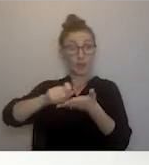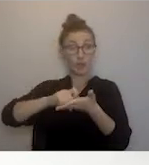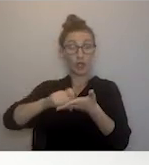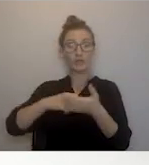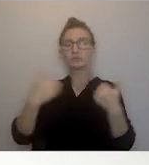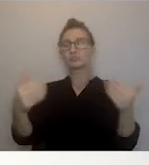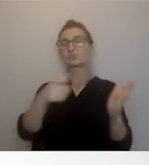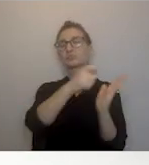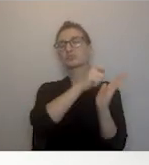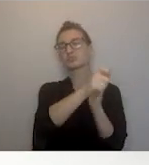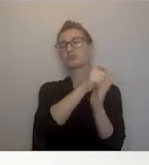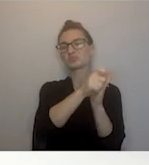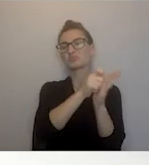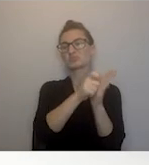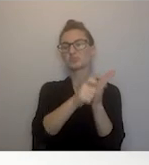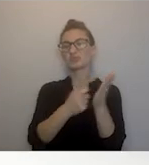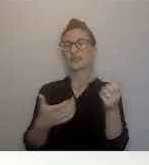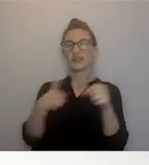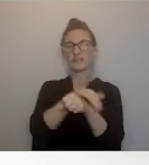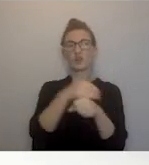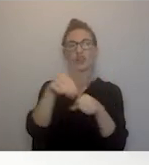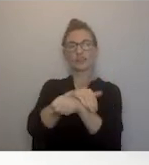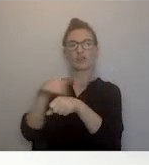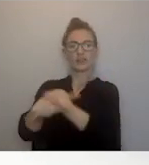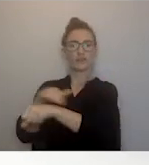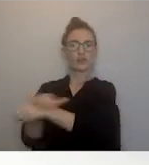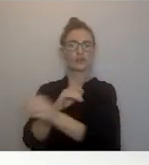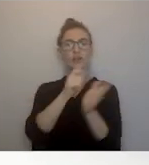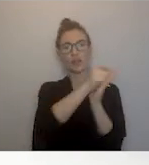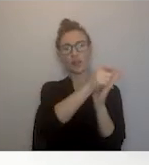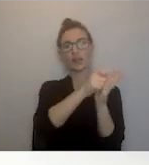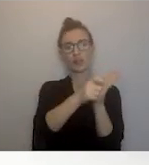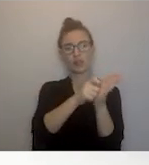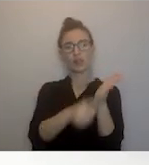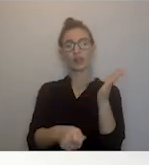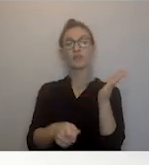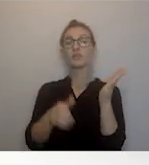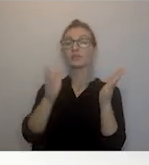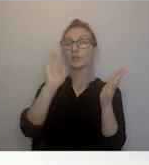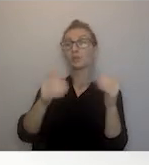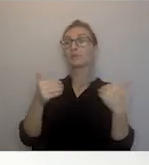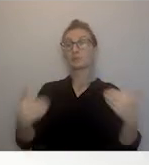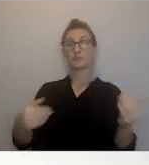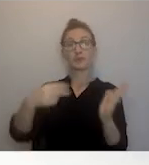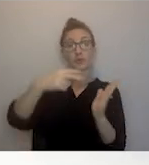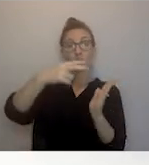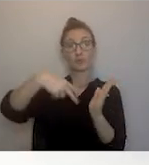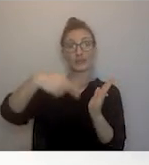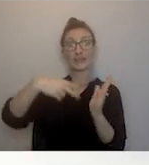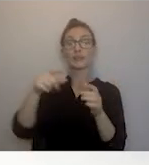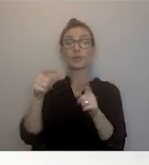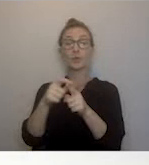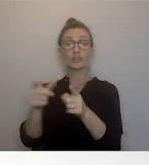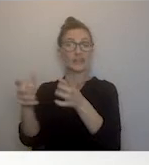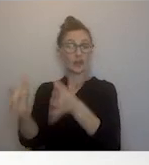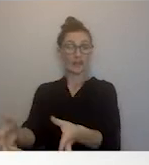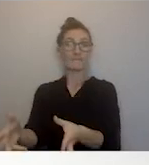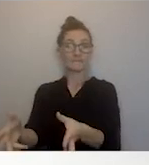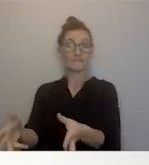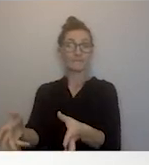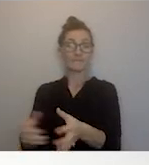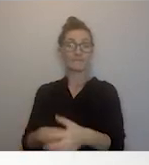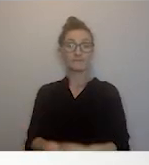just maybe don't serve you. You don't want to use them. And after you've blacked them out with a pen, leaving space, you're going to read back what you